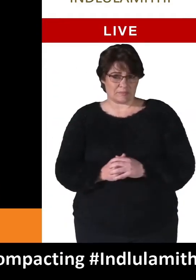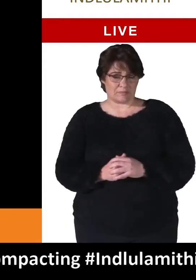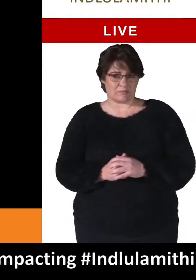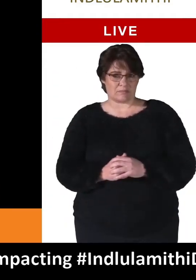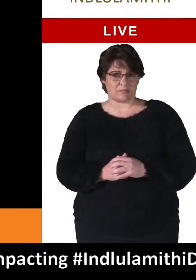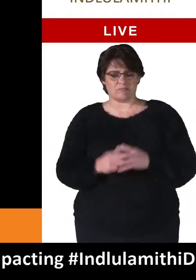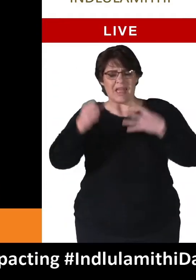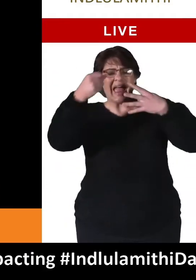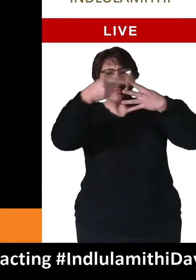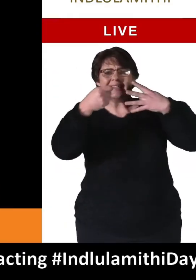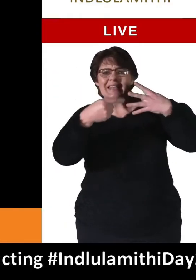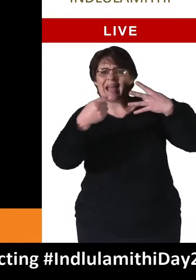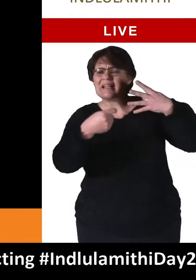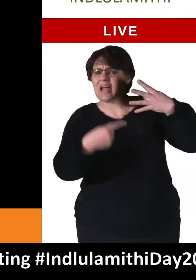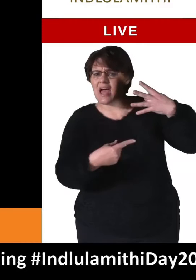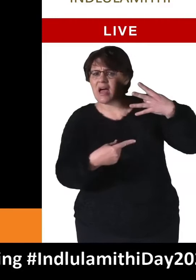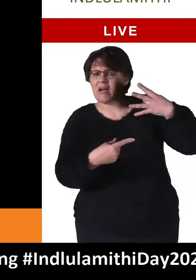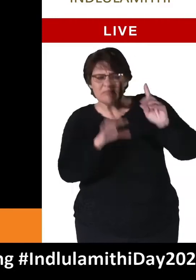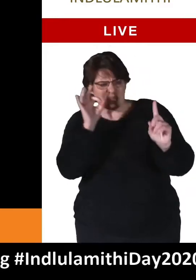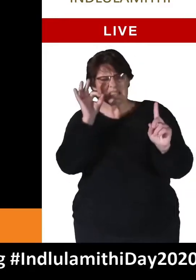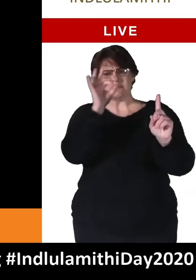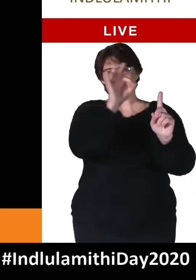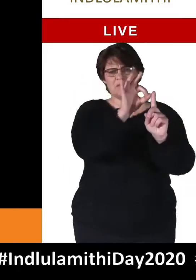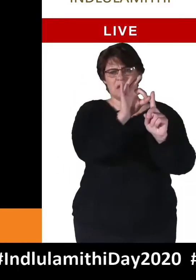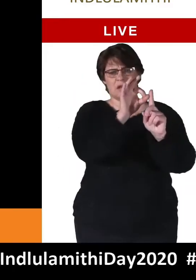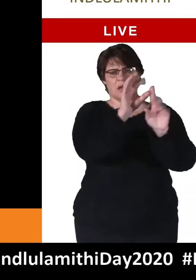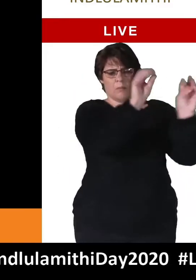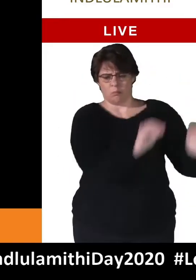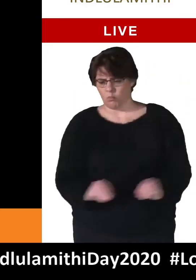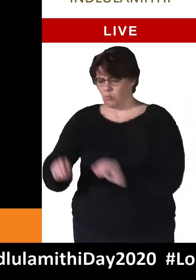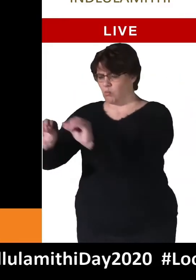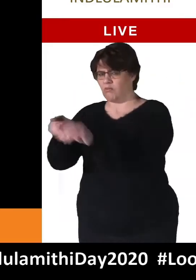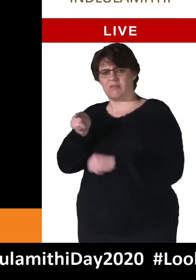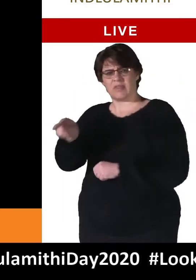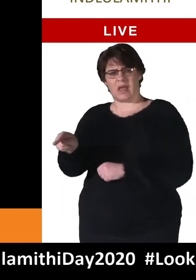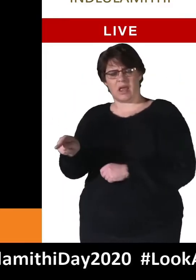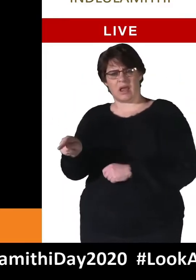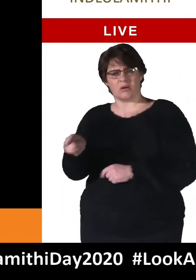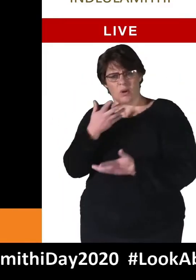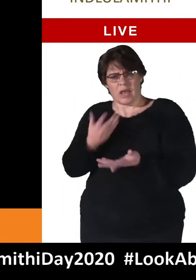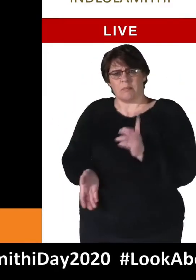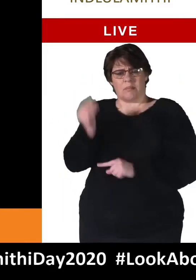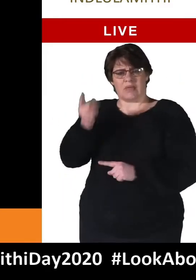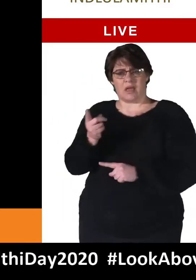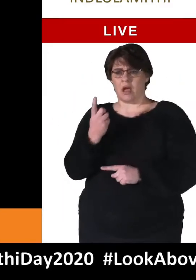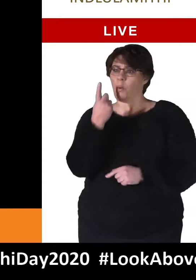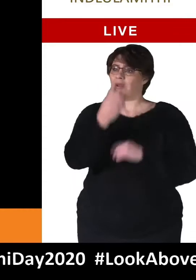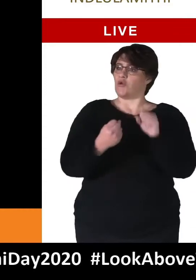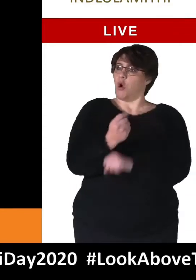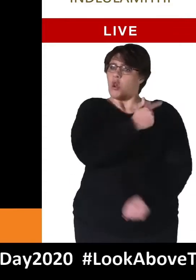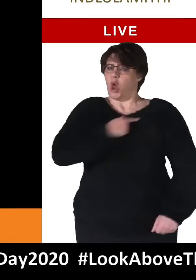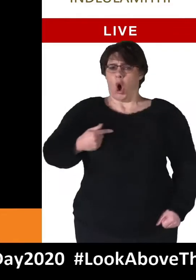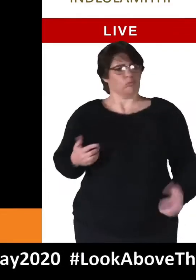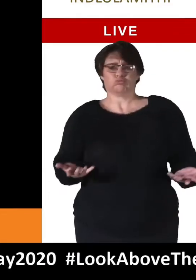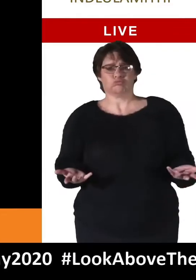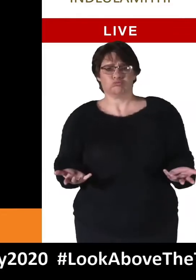So which indicators specifically moved to get us to this point? 1 year is not a long time,